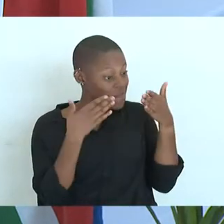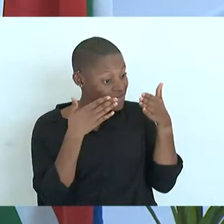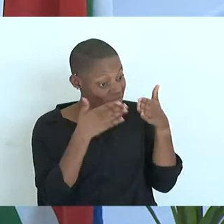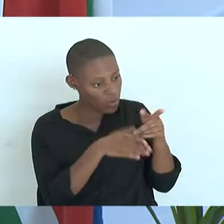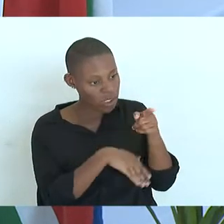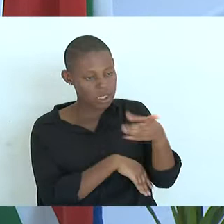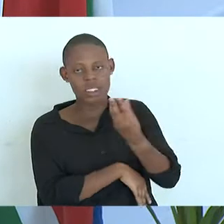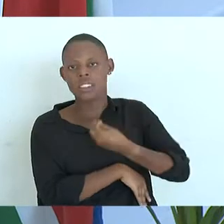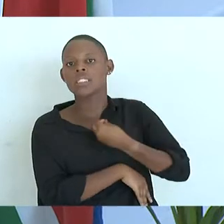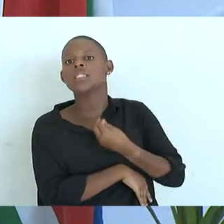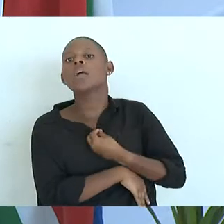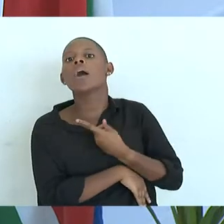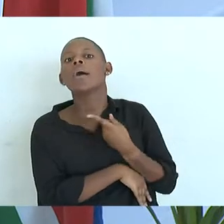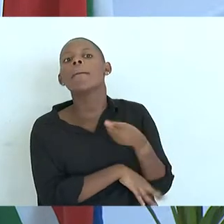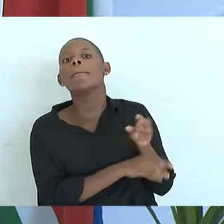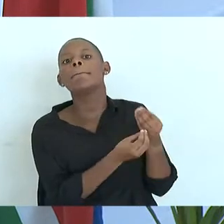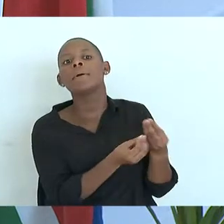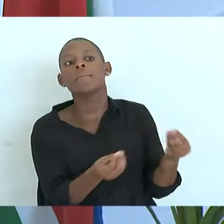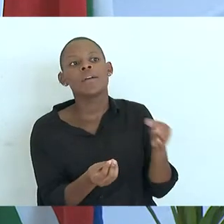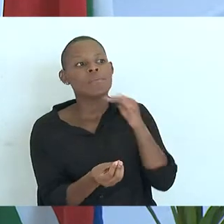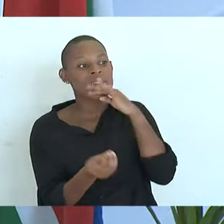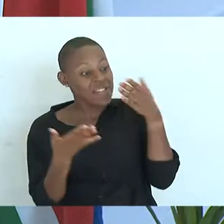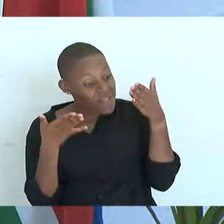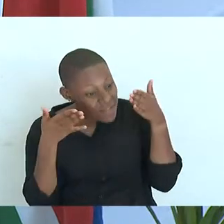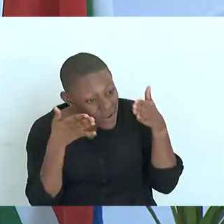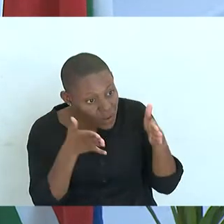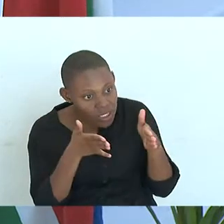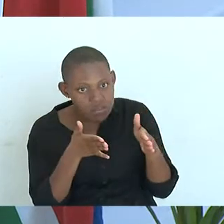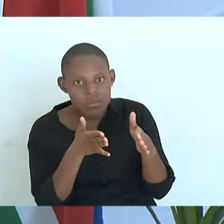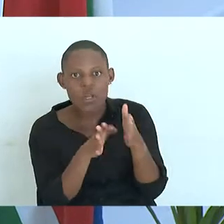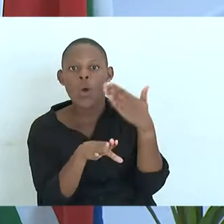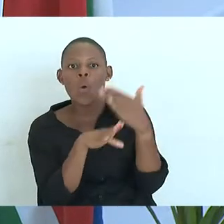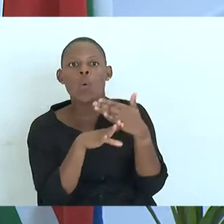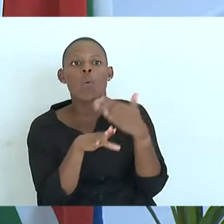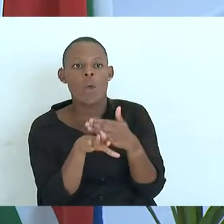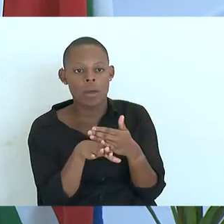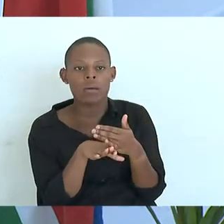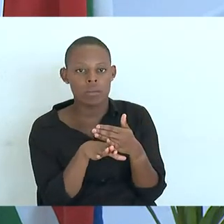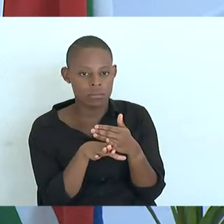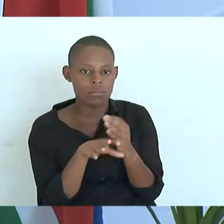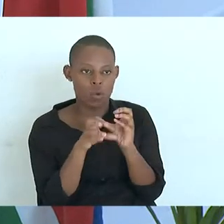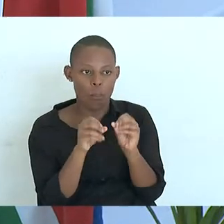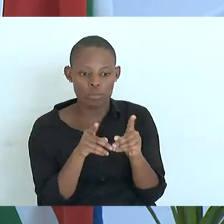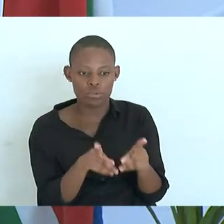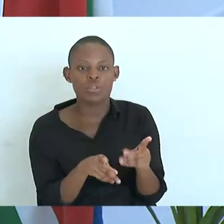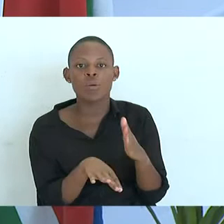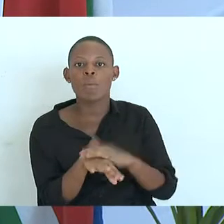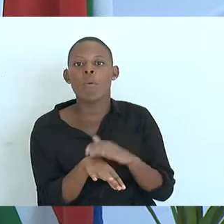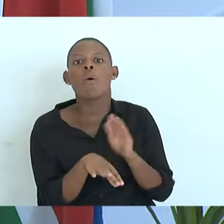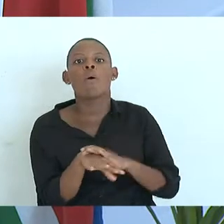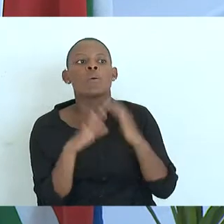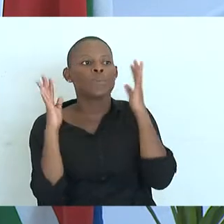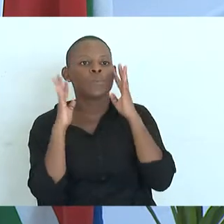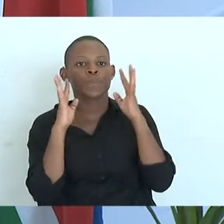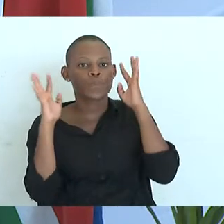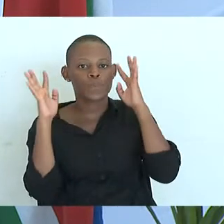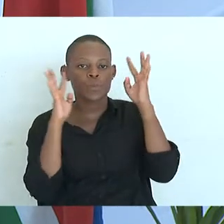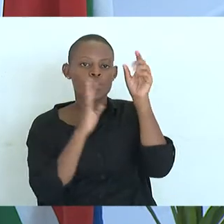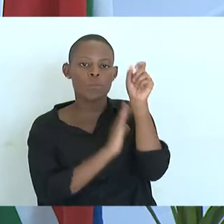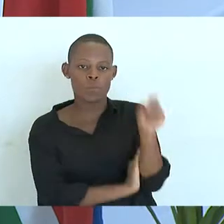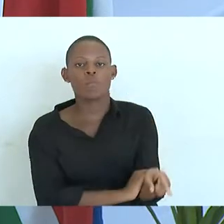abasebasha. So the focus on job creation is on the youth, and that's why there was this